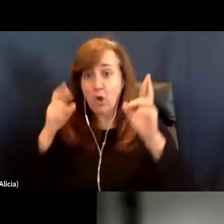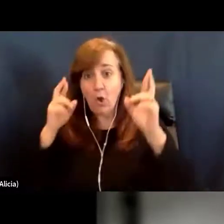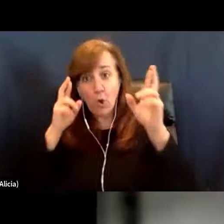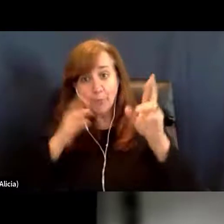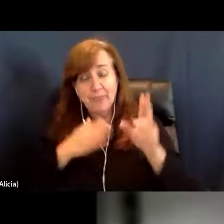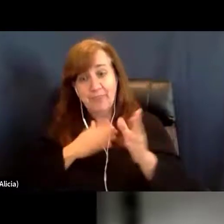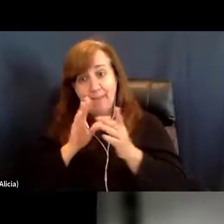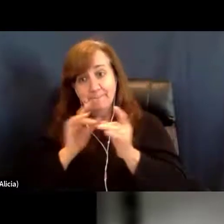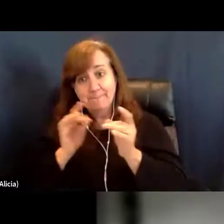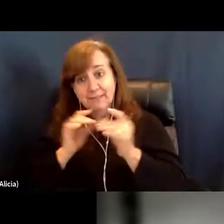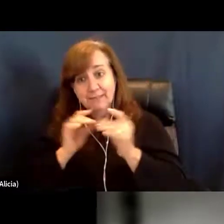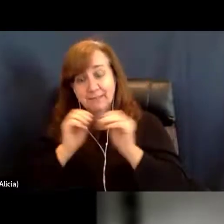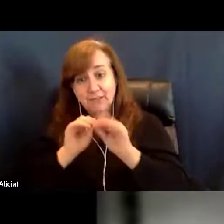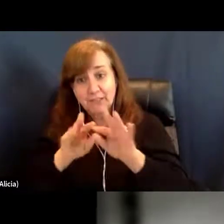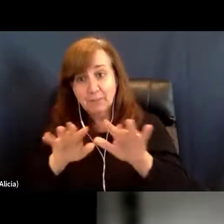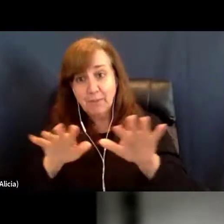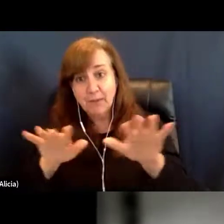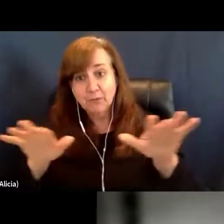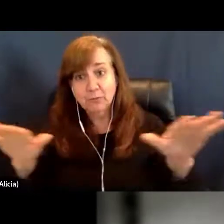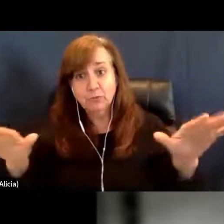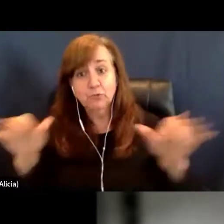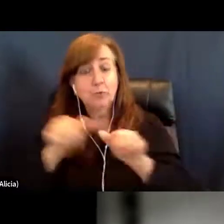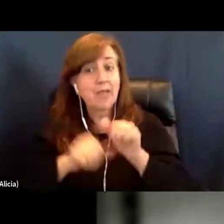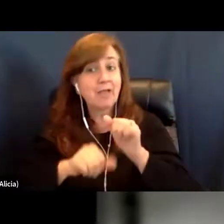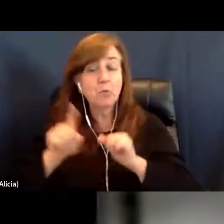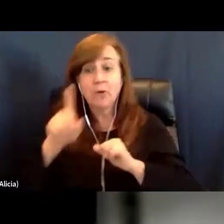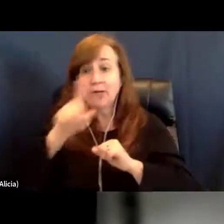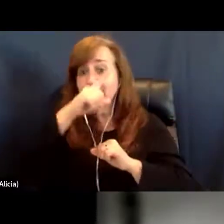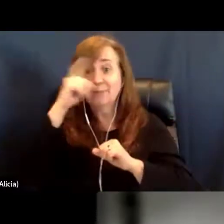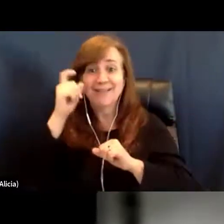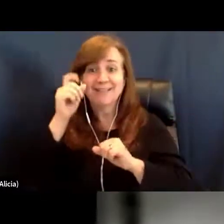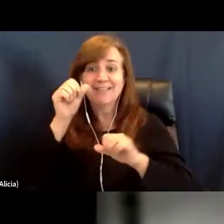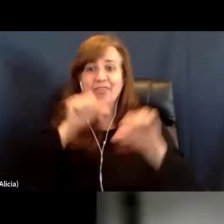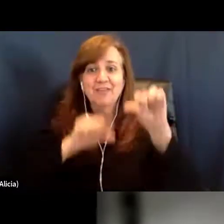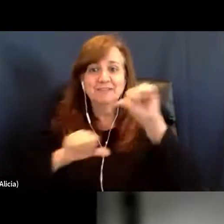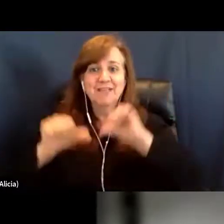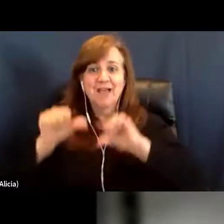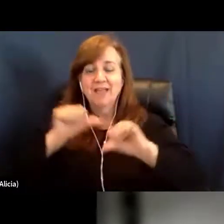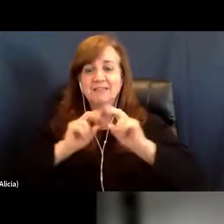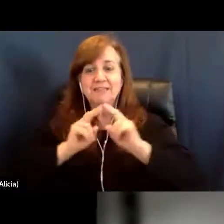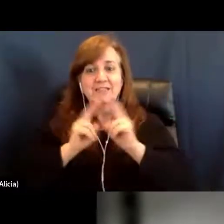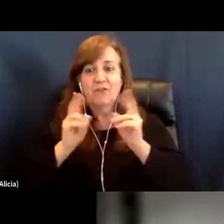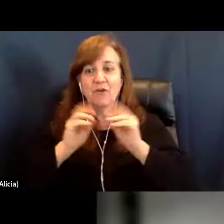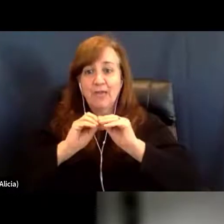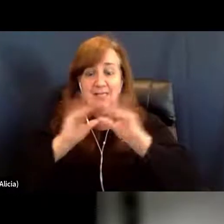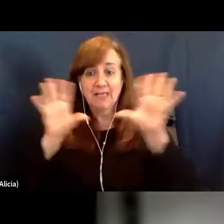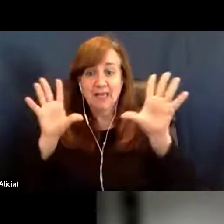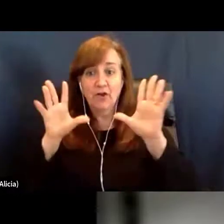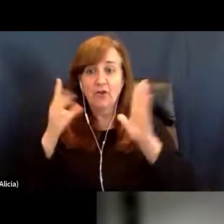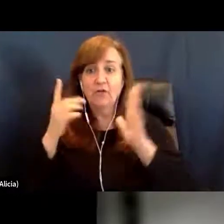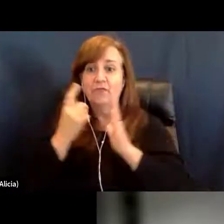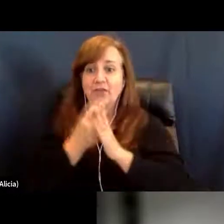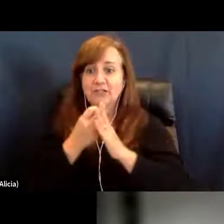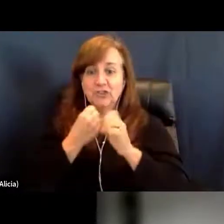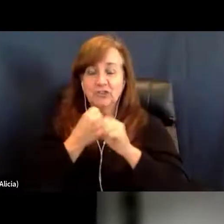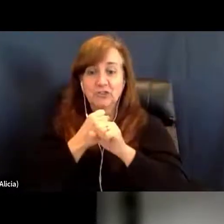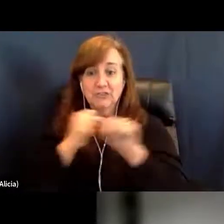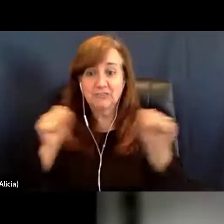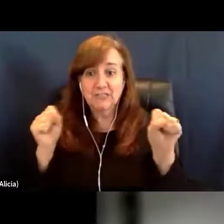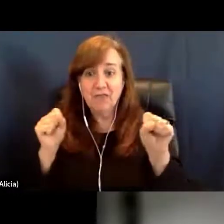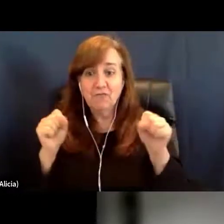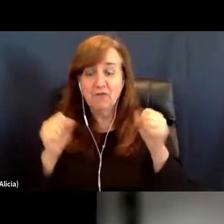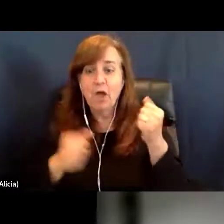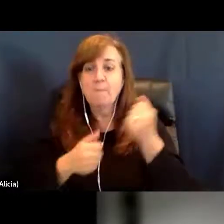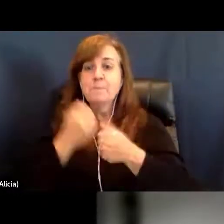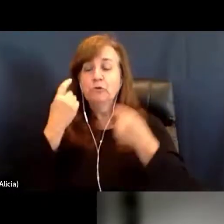gets perpetuated to everybody is because the science is clear. It says vaccination is safe. It says it's the most effective way to